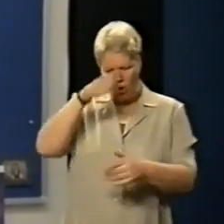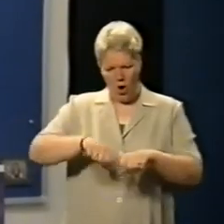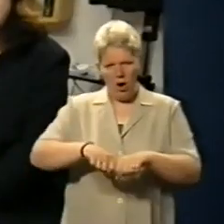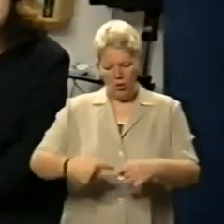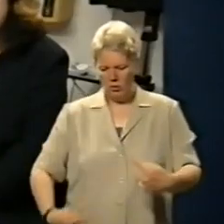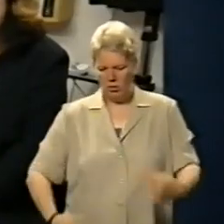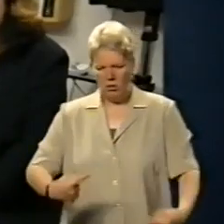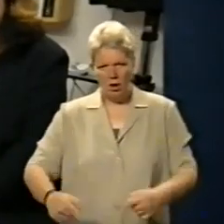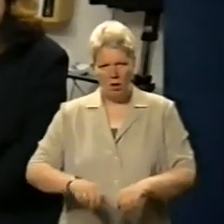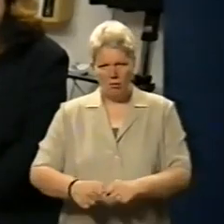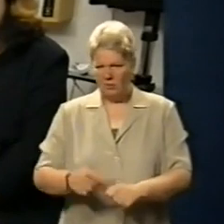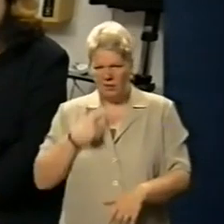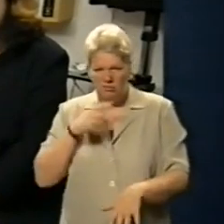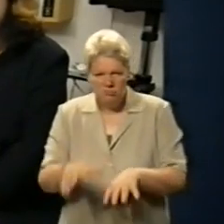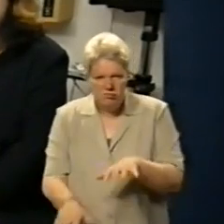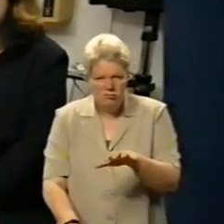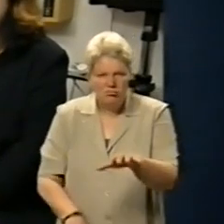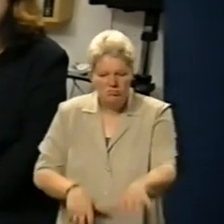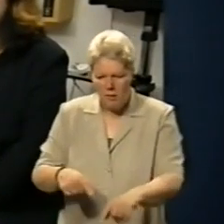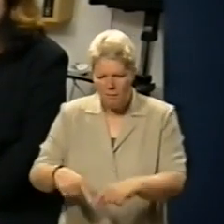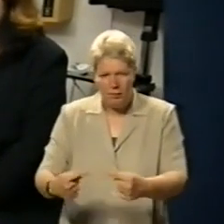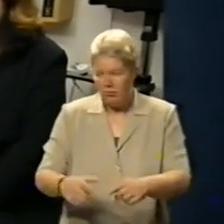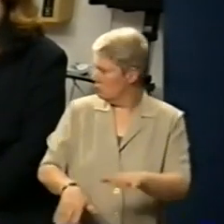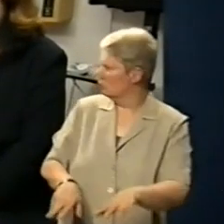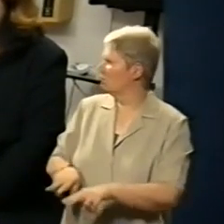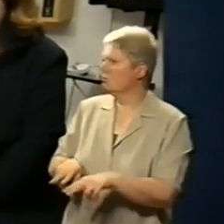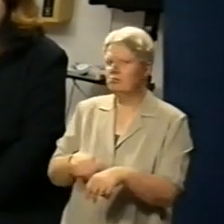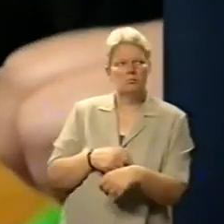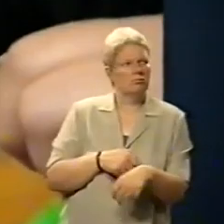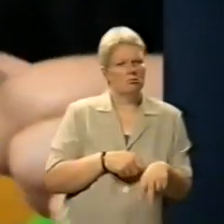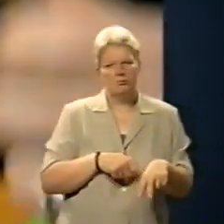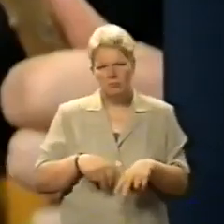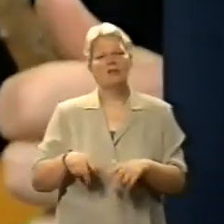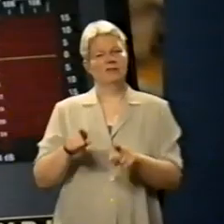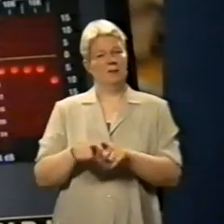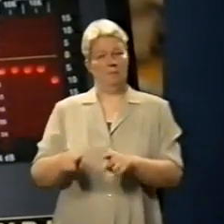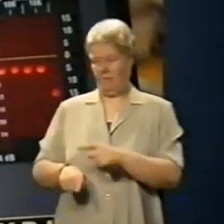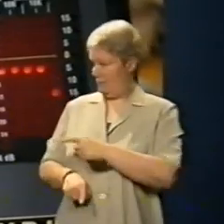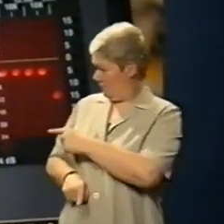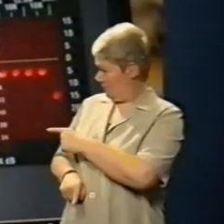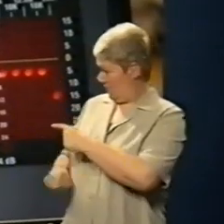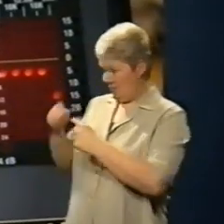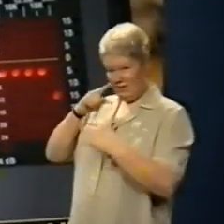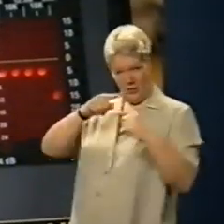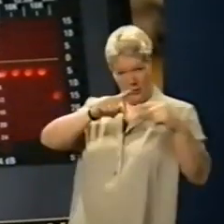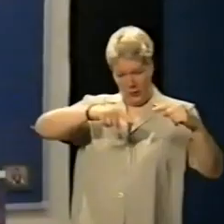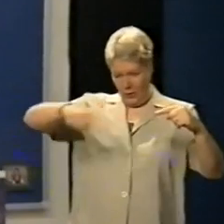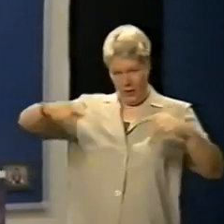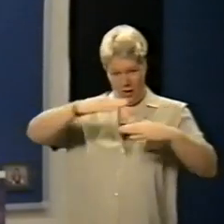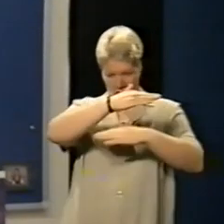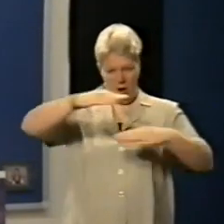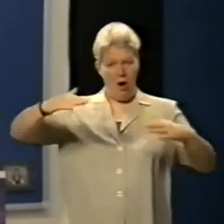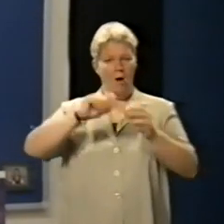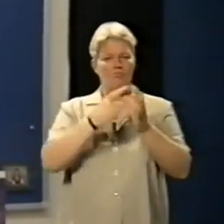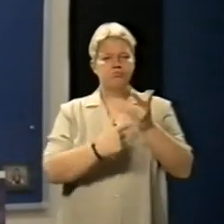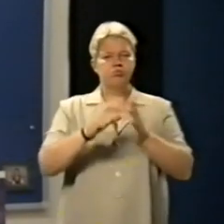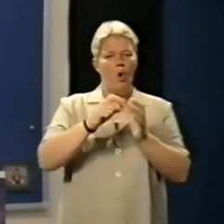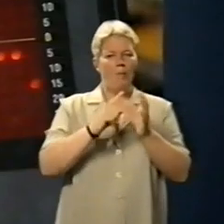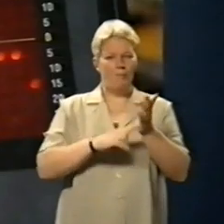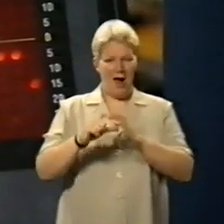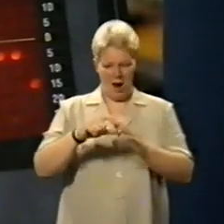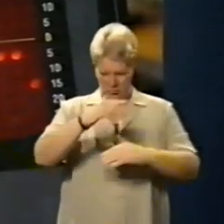And they contain a multiple range of frequencies that we call broadband sound. Oh, that was clearly broadband. Look at the range of your